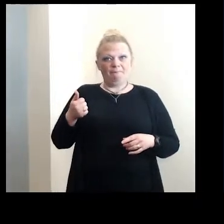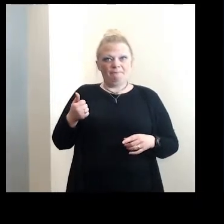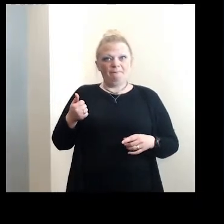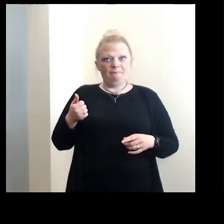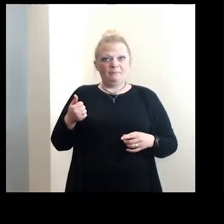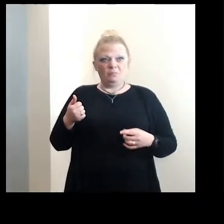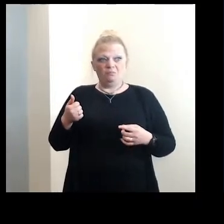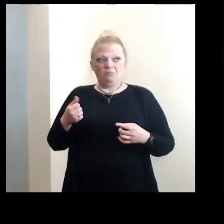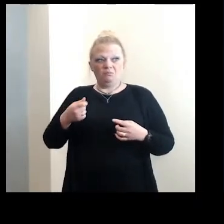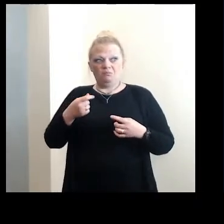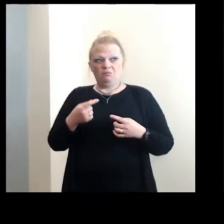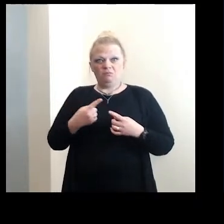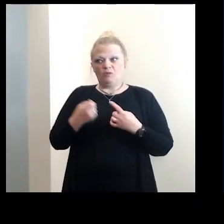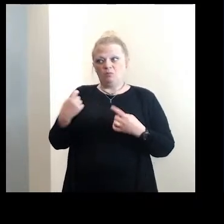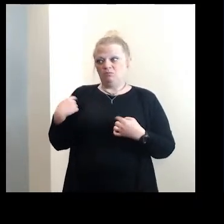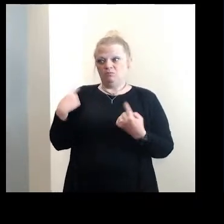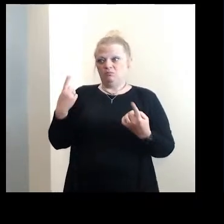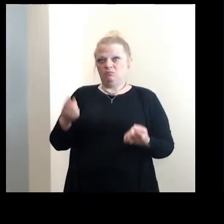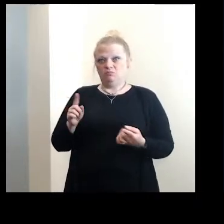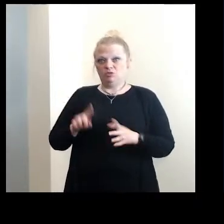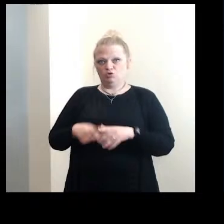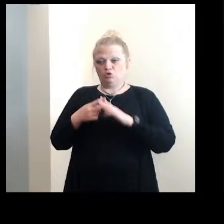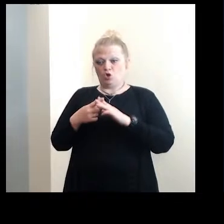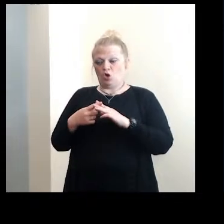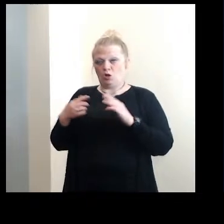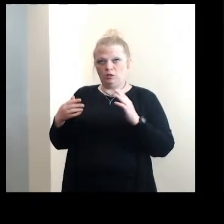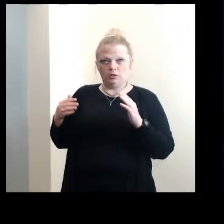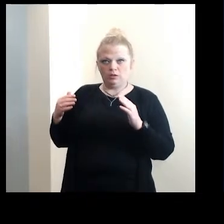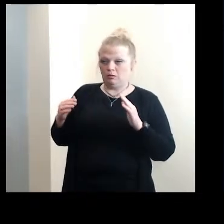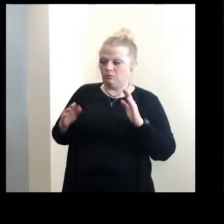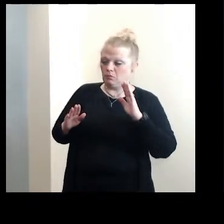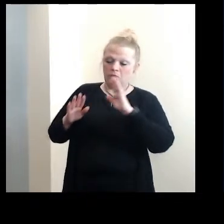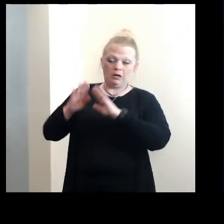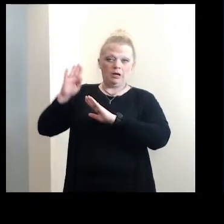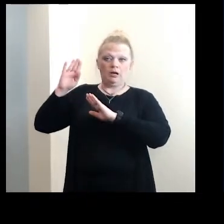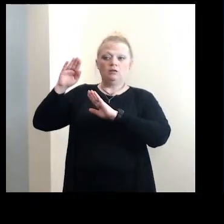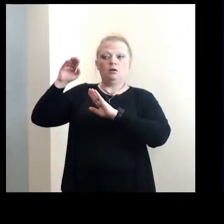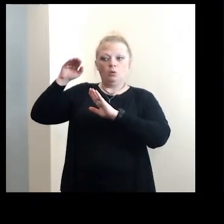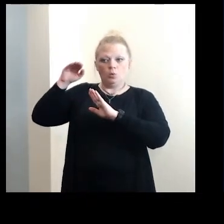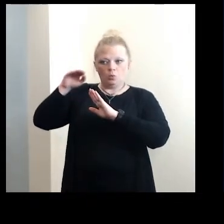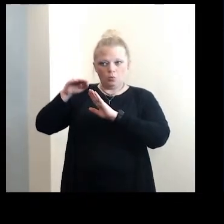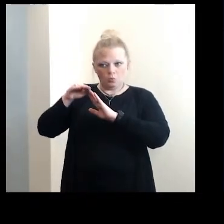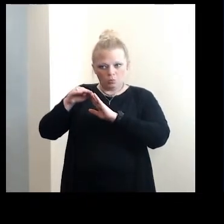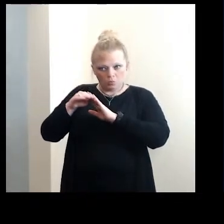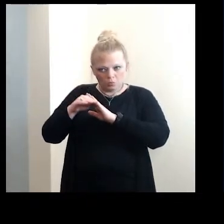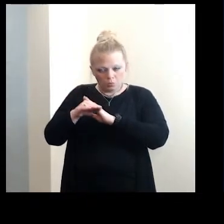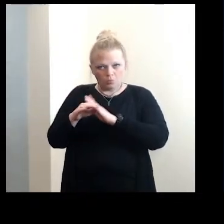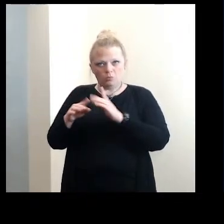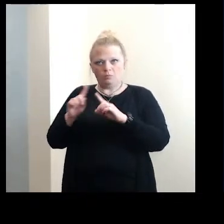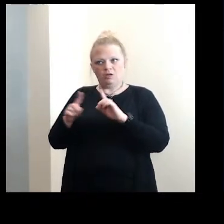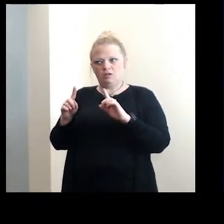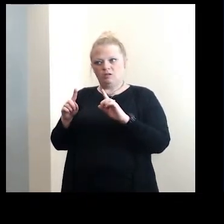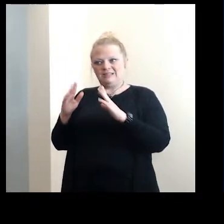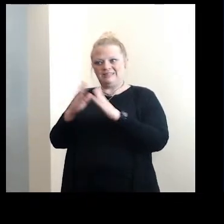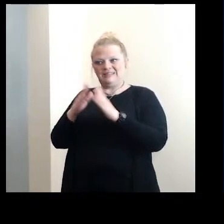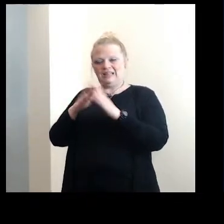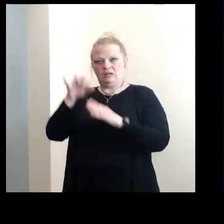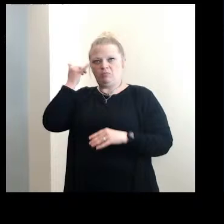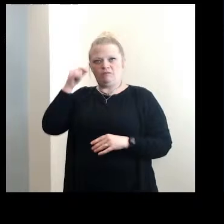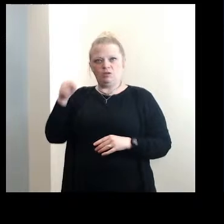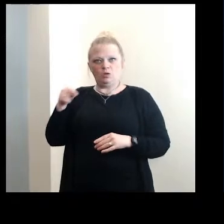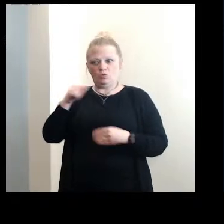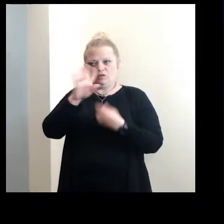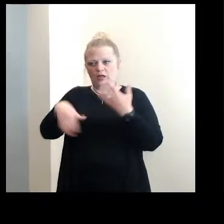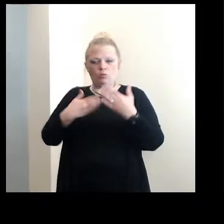the vast majority of the pandemic. It started very high. We dropped it down to what really is more the city of Buffalo percentage of the